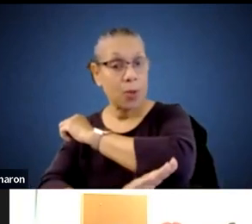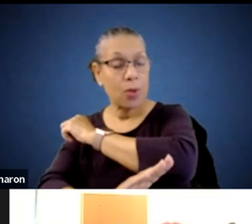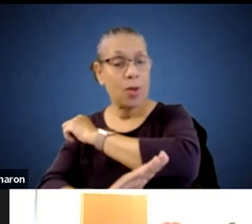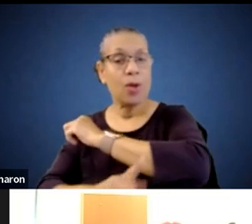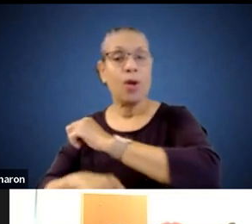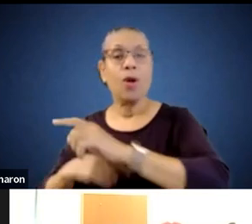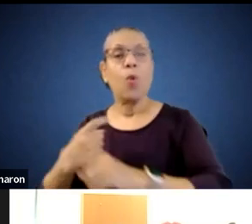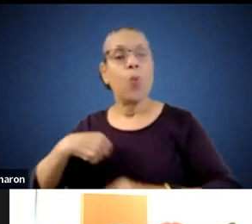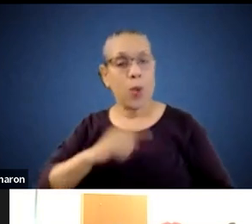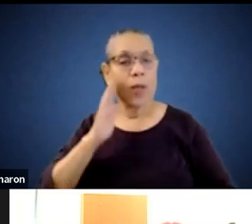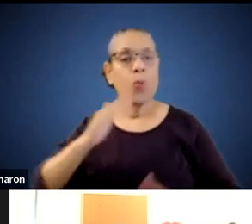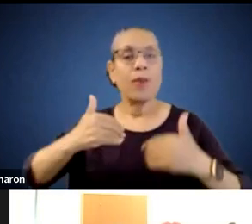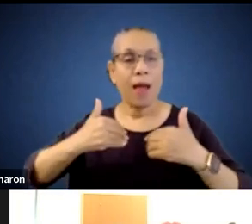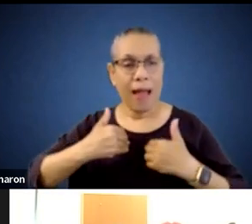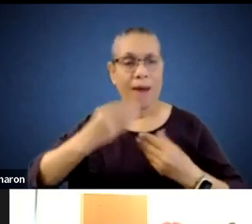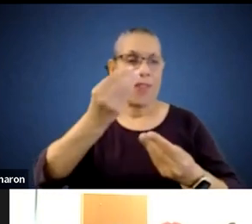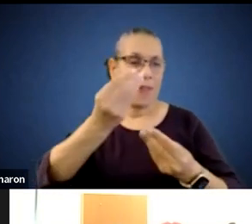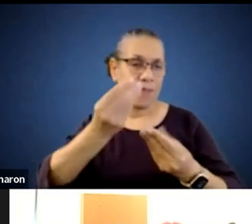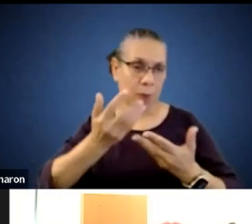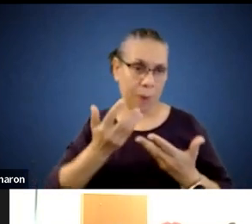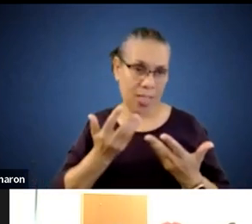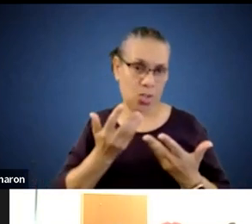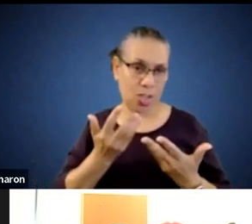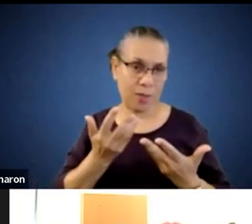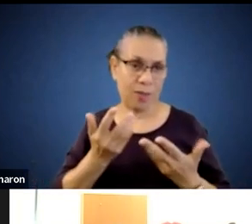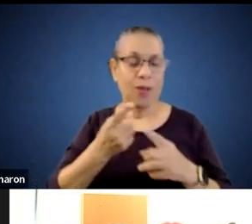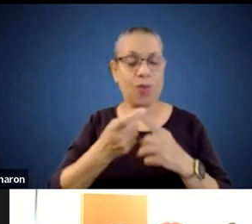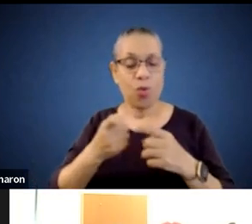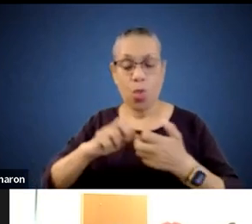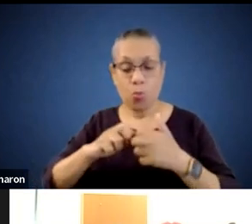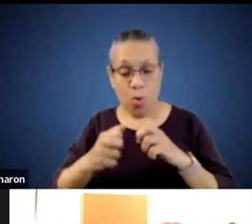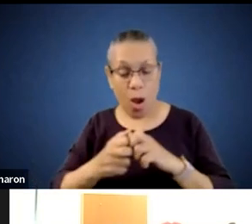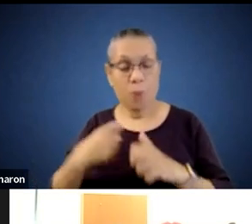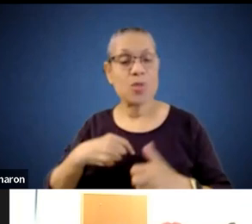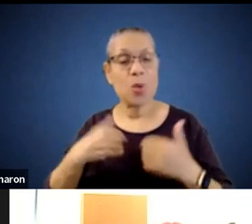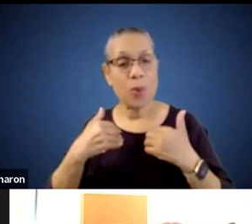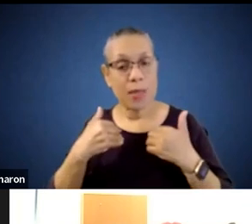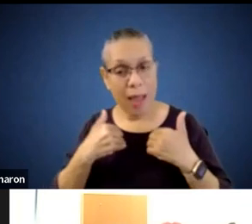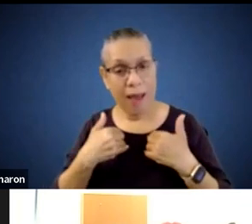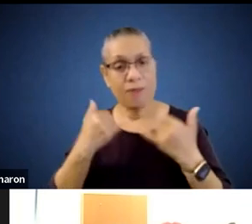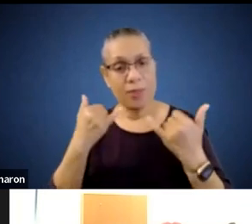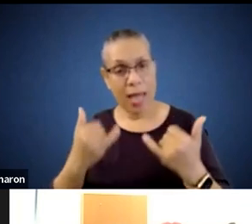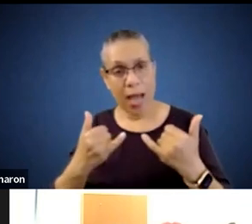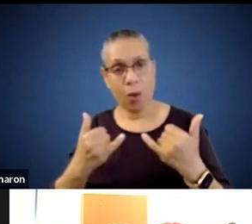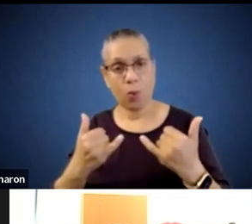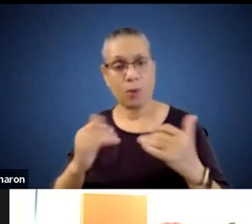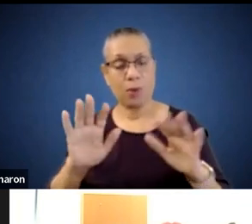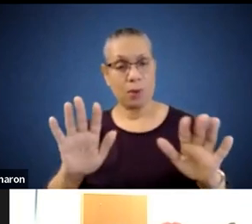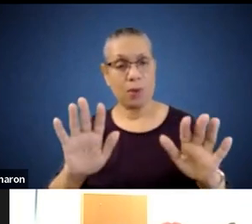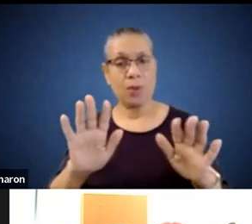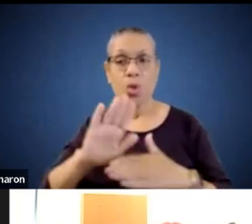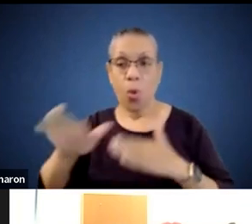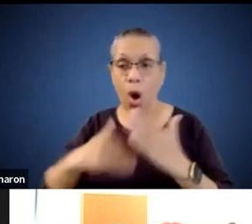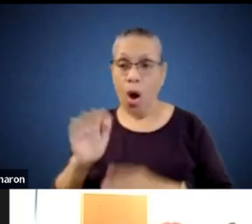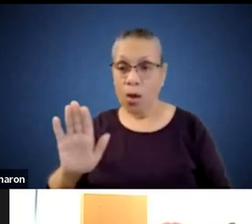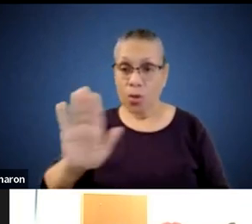based on information that we're gathering in on the reality of the problems that we are facing inner concern now so all of those